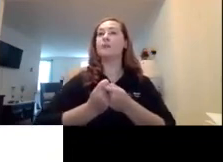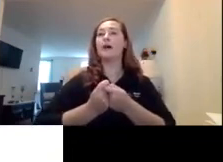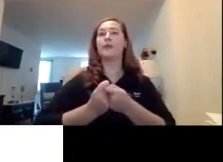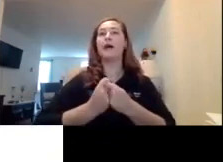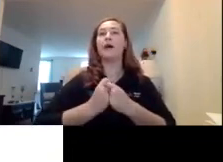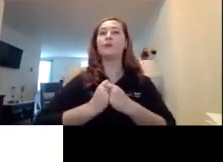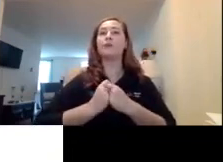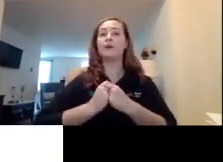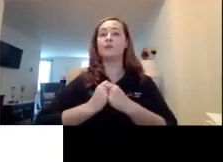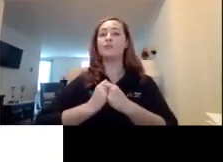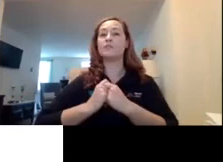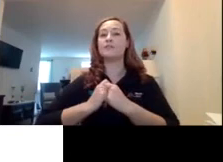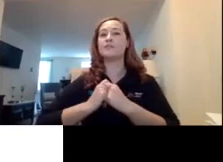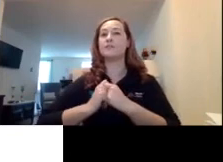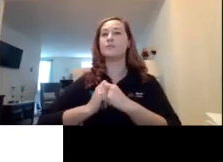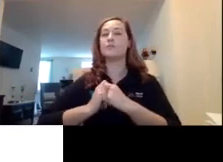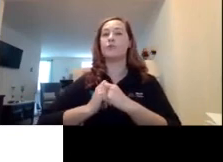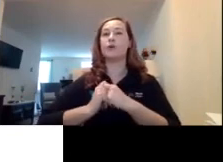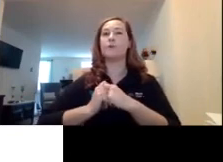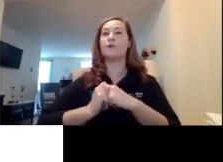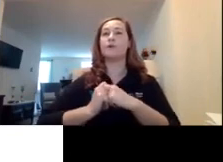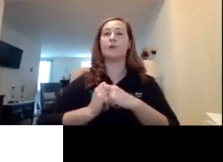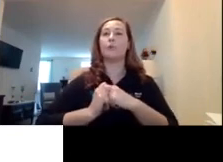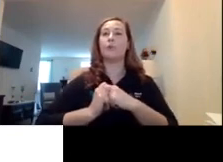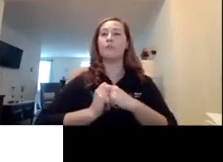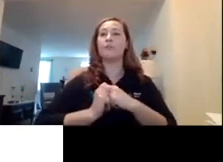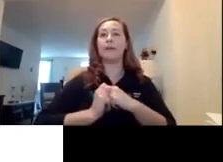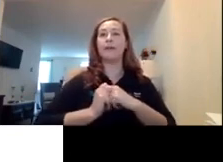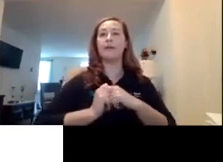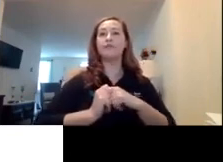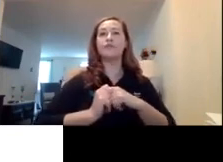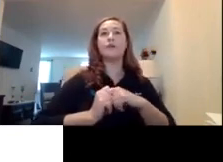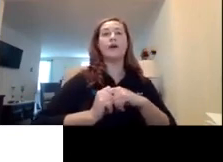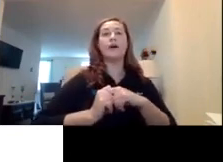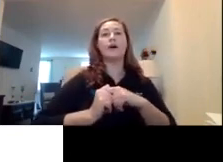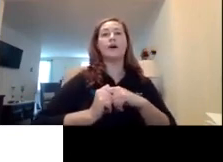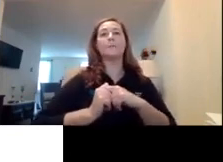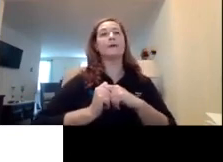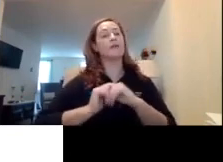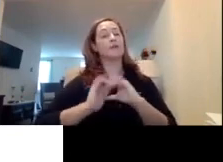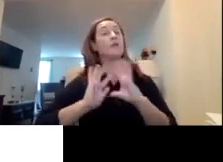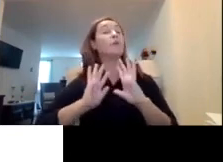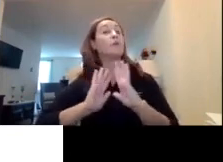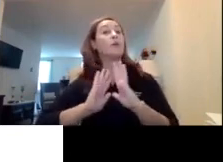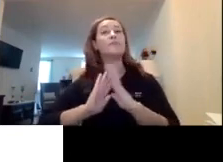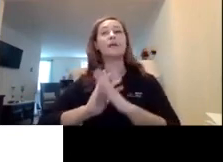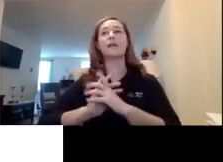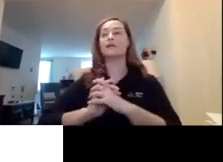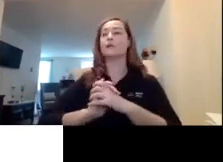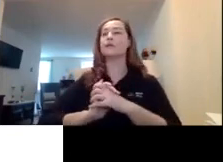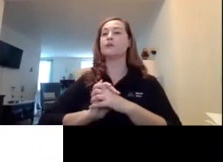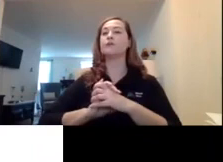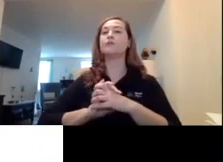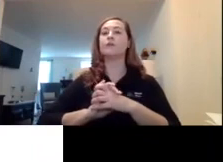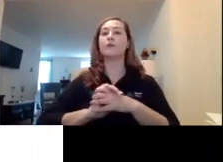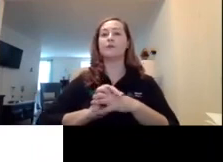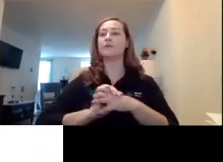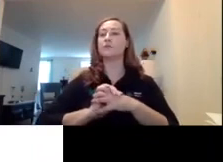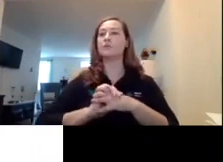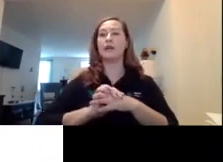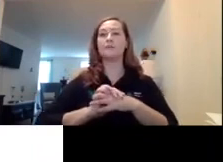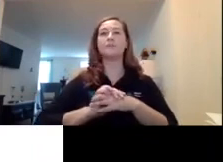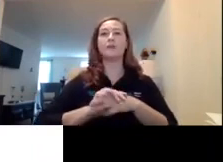information about our language assistance program on our webpage. I know our website can look a little